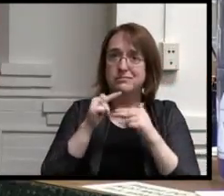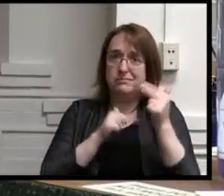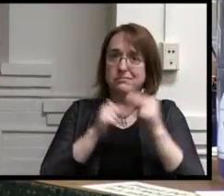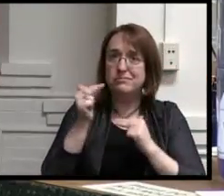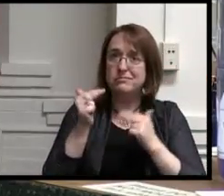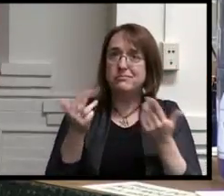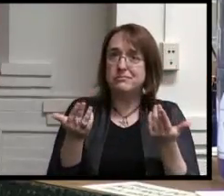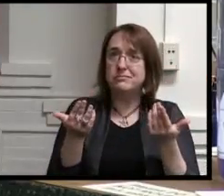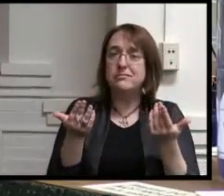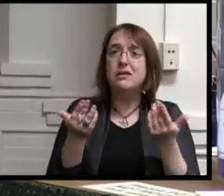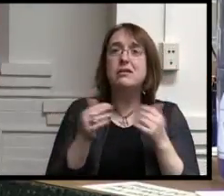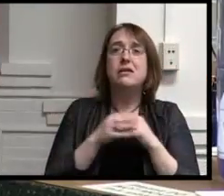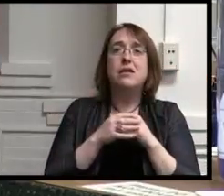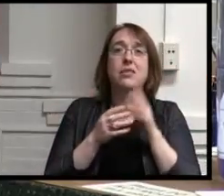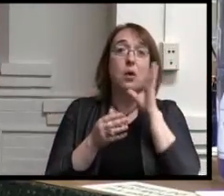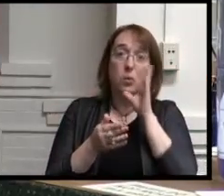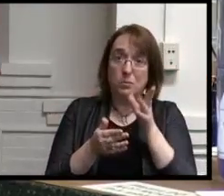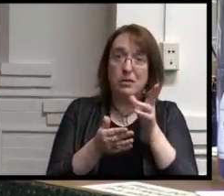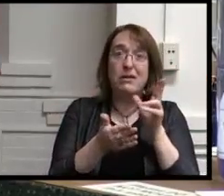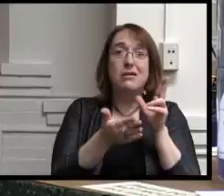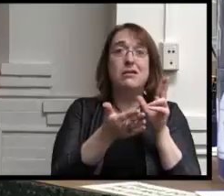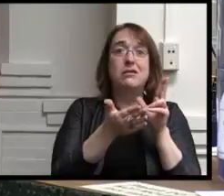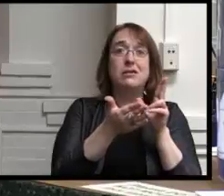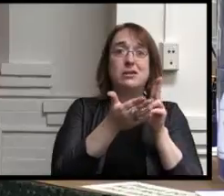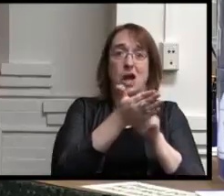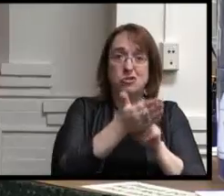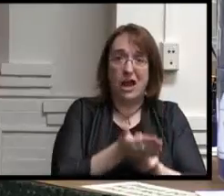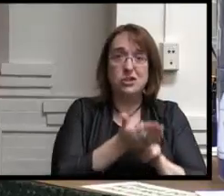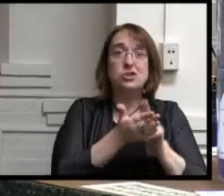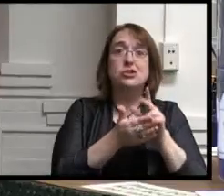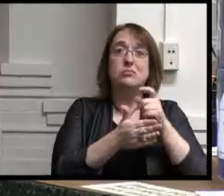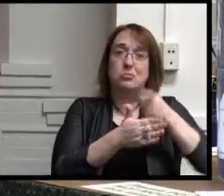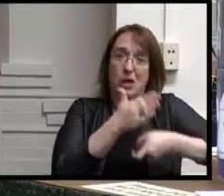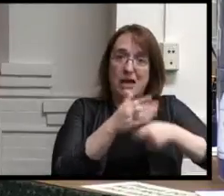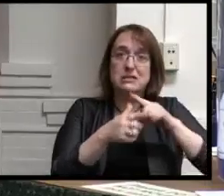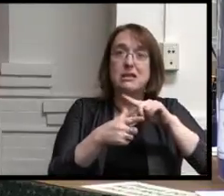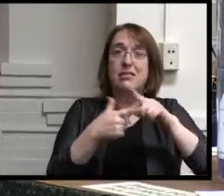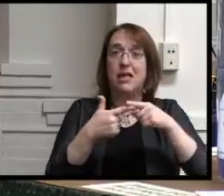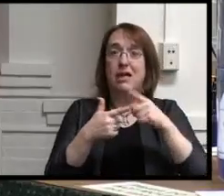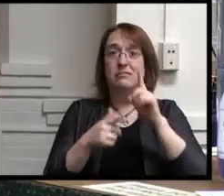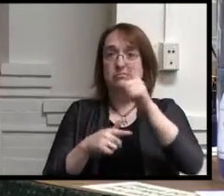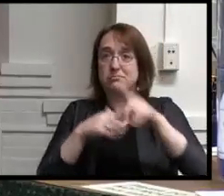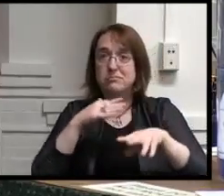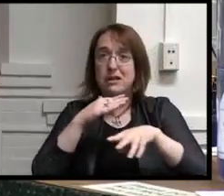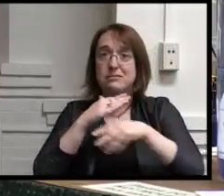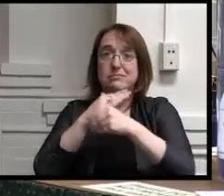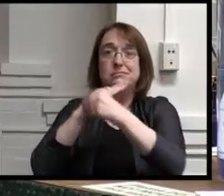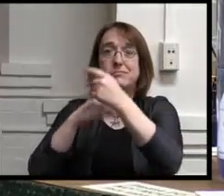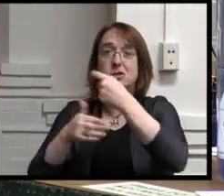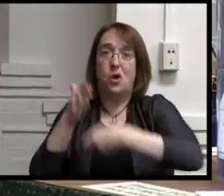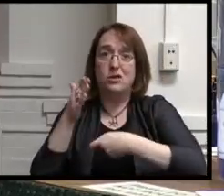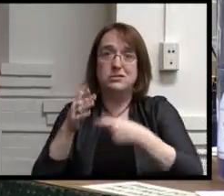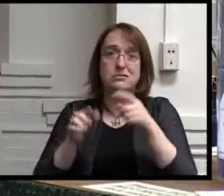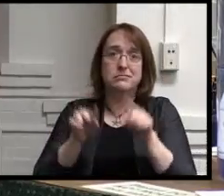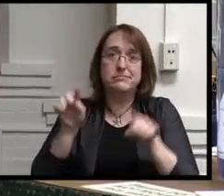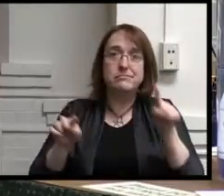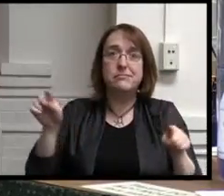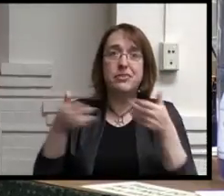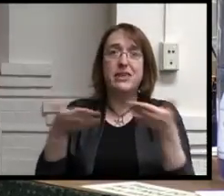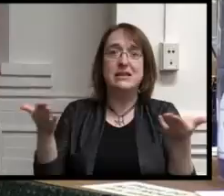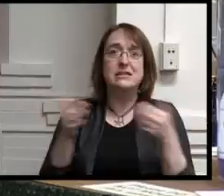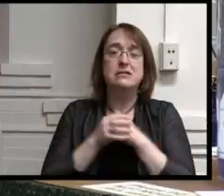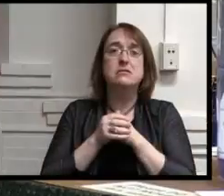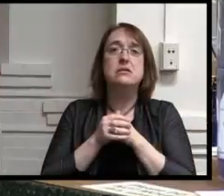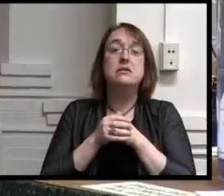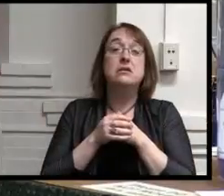be the contractor's guaranteed maximum price, and then there would be additional expenses of various types. The largest